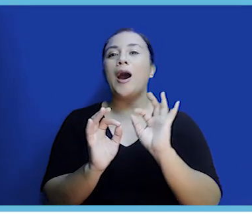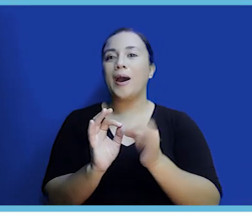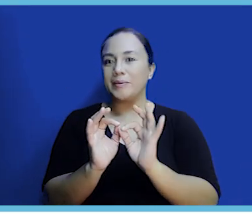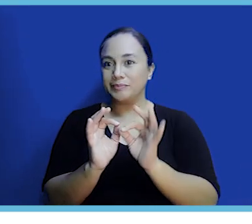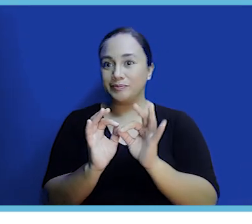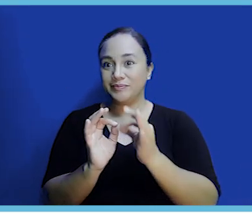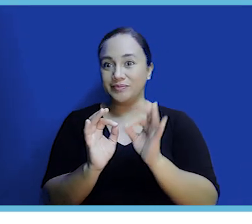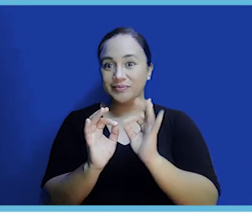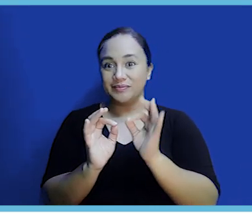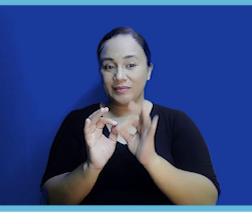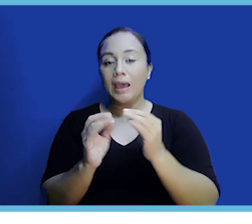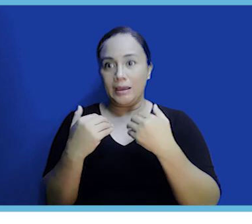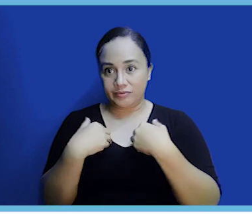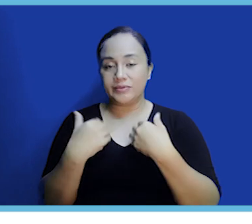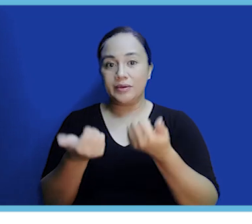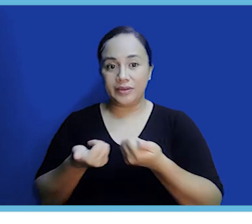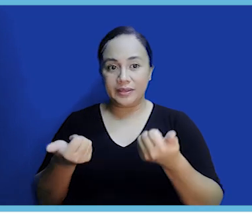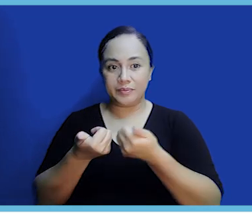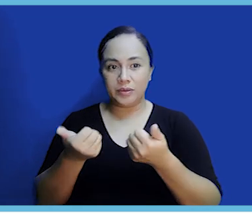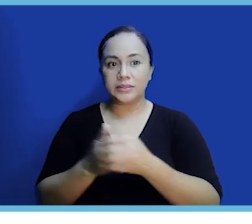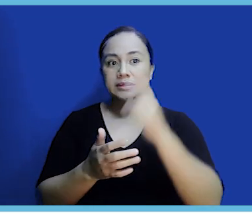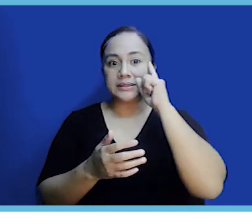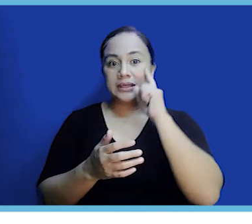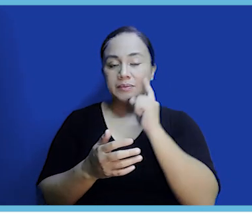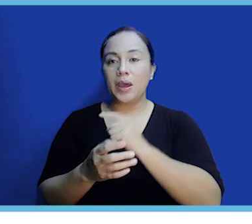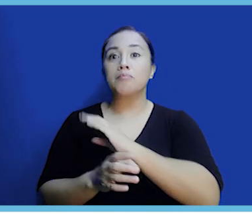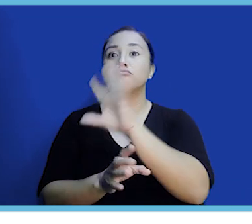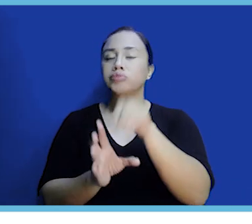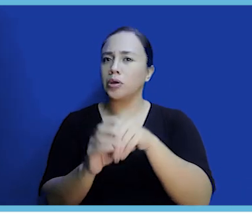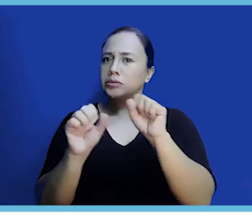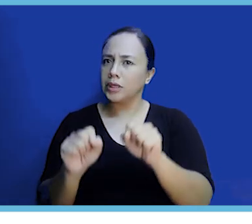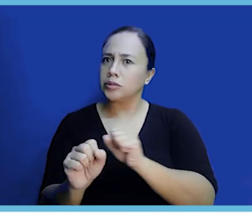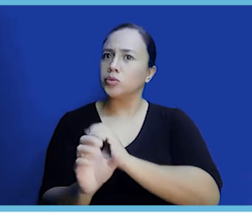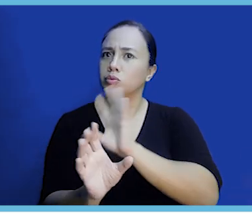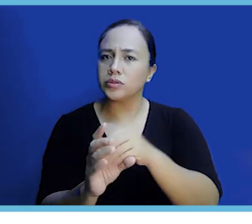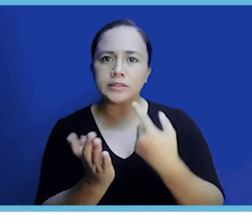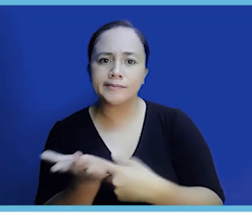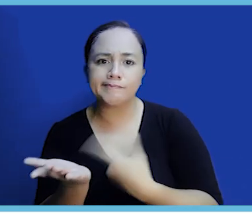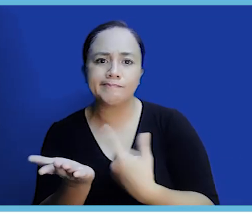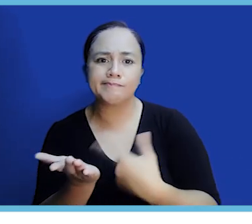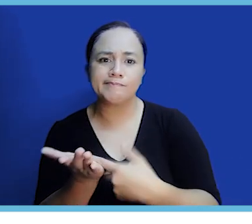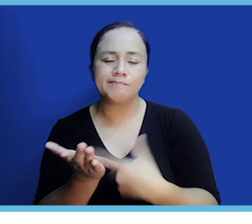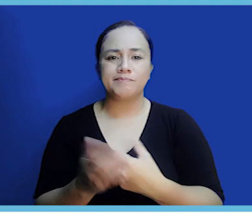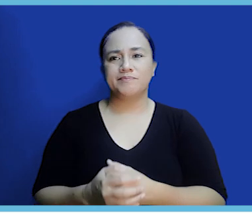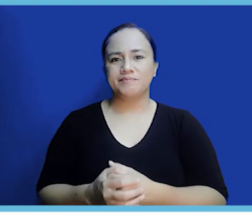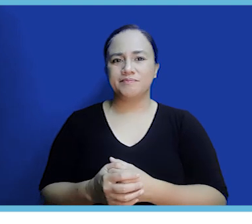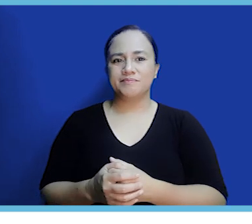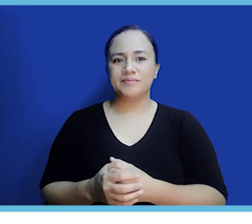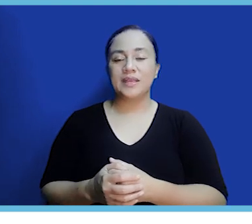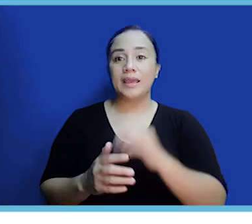hearings, Filipino Sign Language interpreting services are available so deaf participants can take part in the